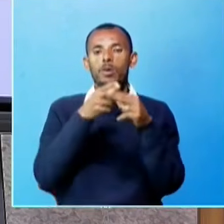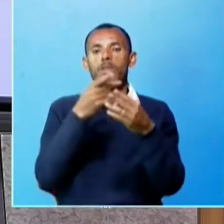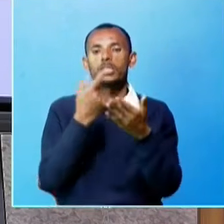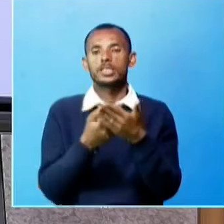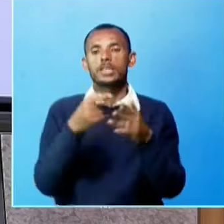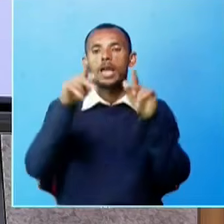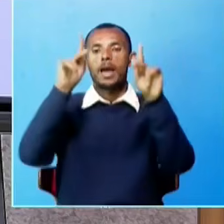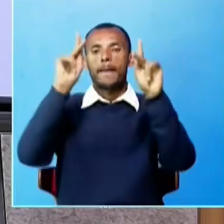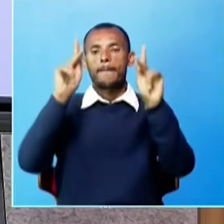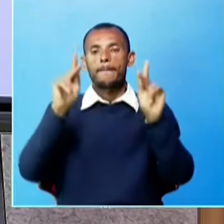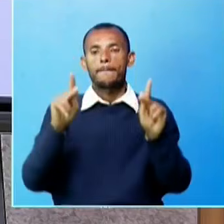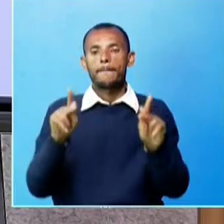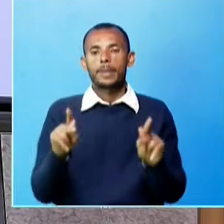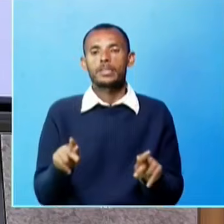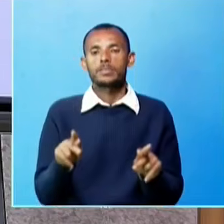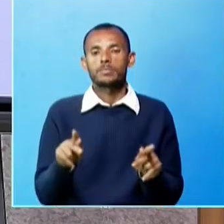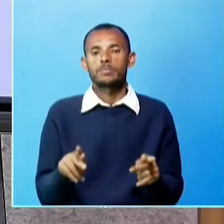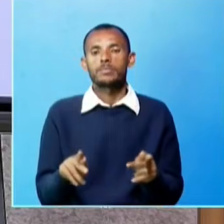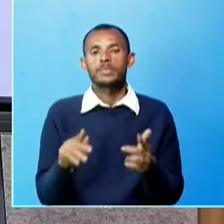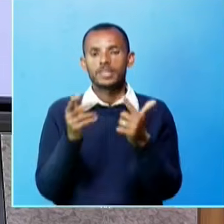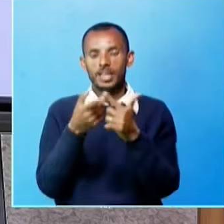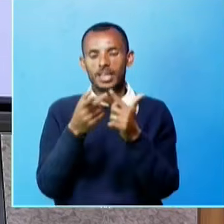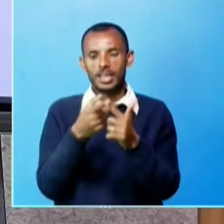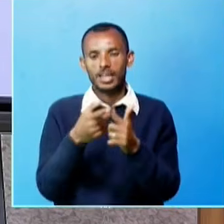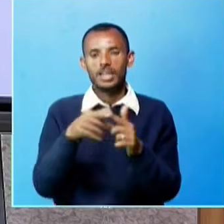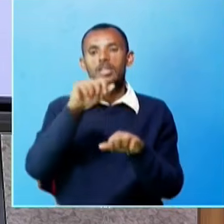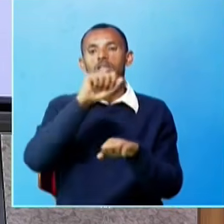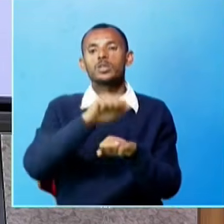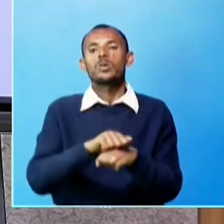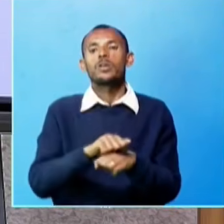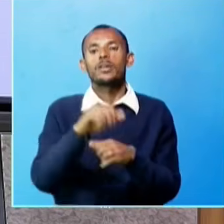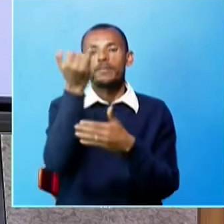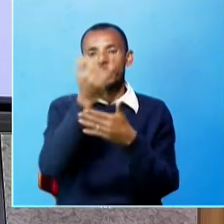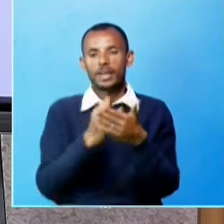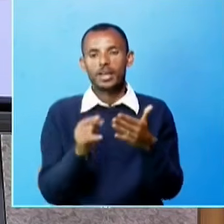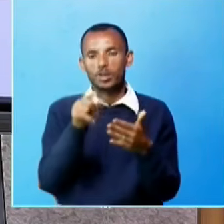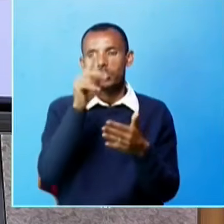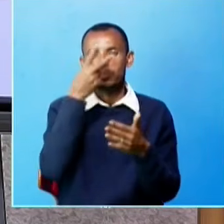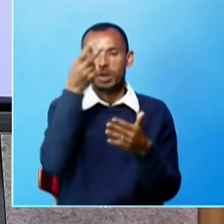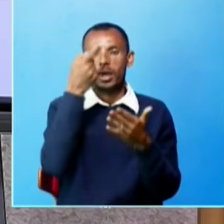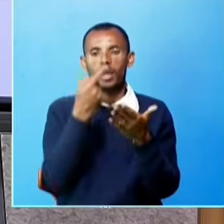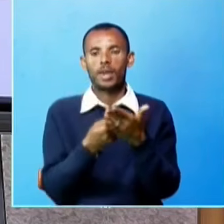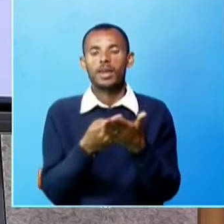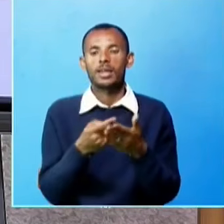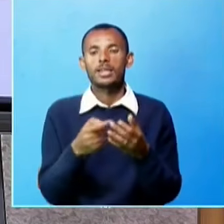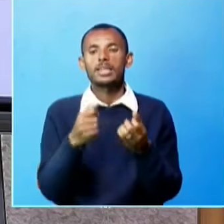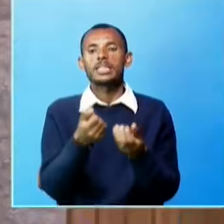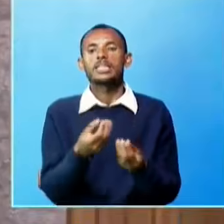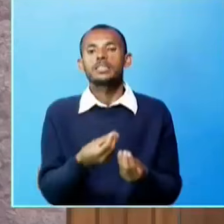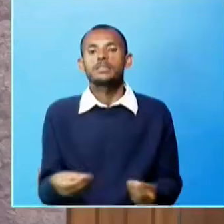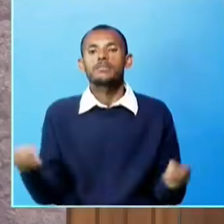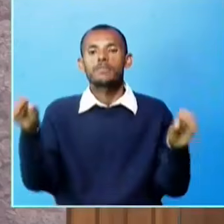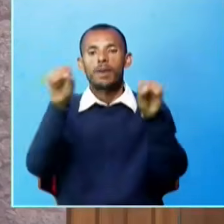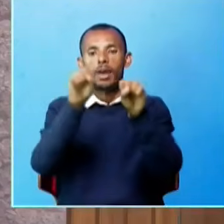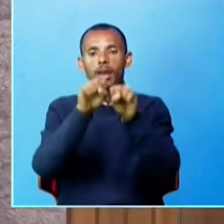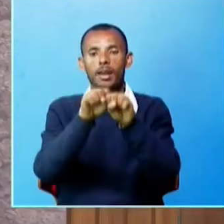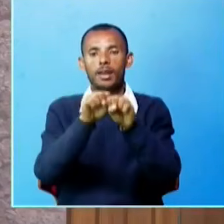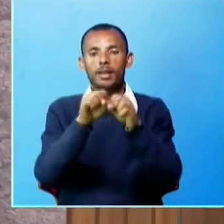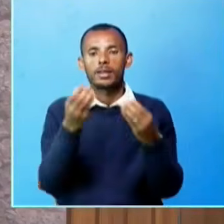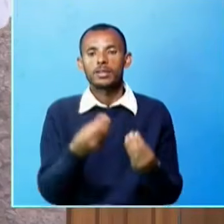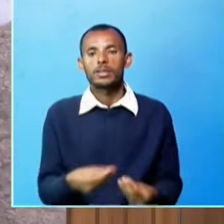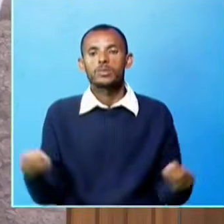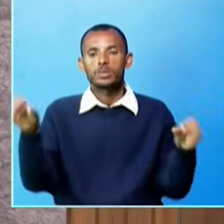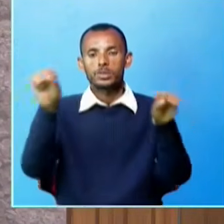prism. And the second solid figure that you can see here is a sphere. We call it a